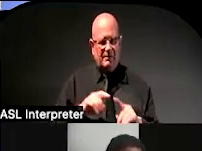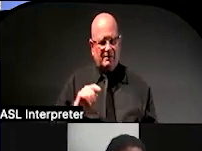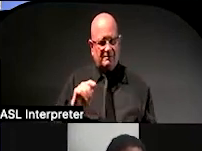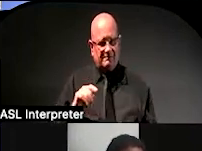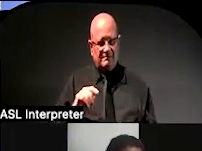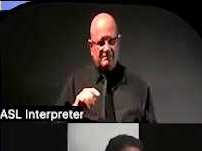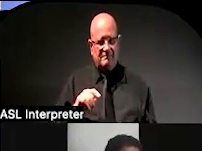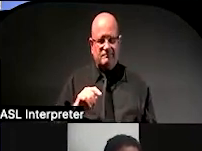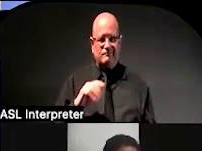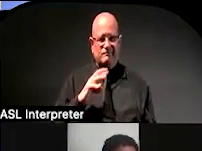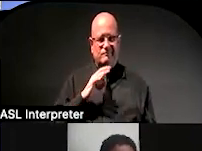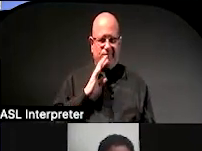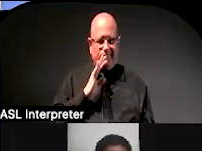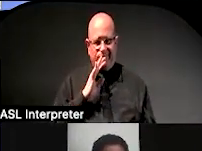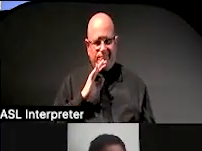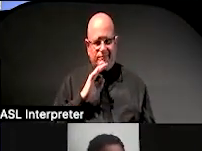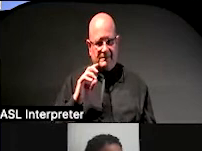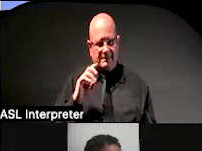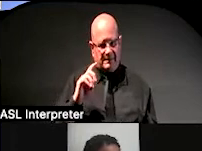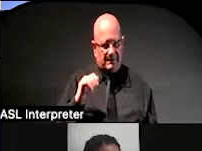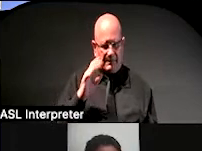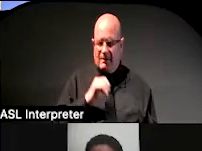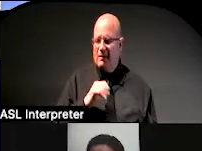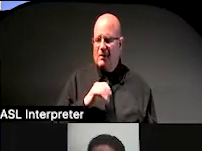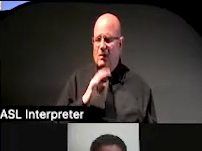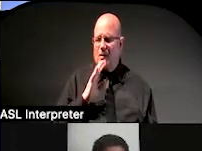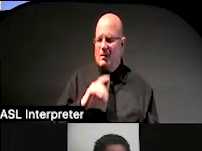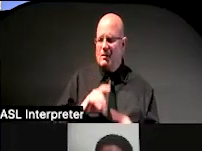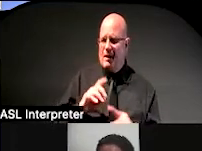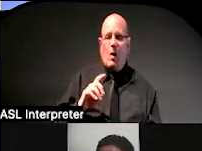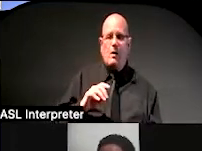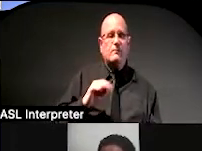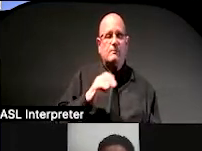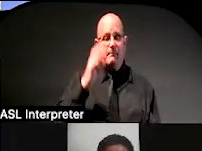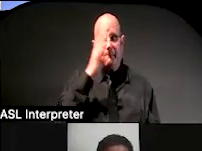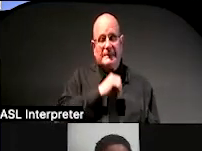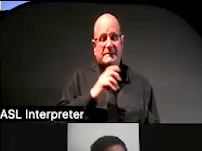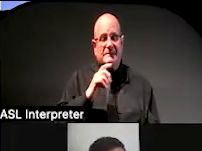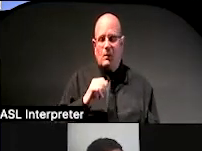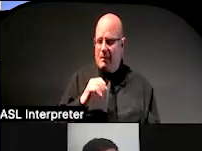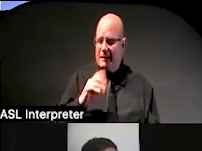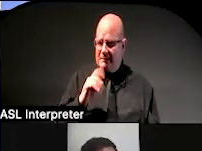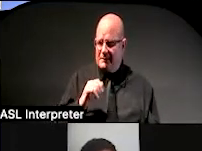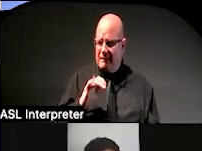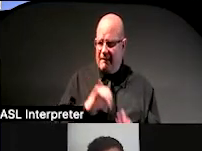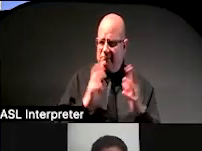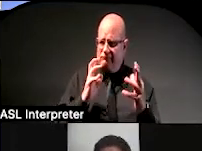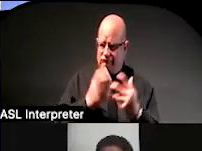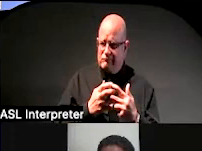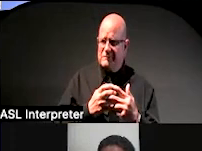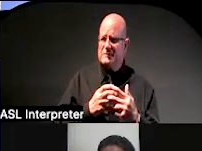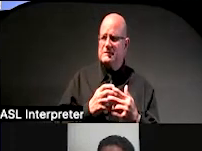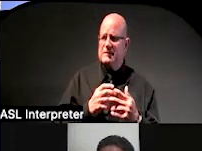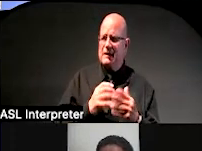leaving out that disability component, say, hey, what about disability? That's one of the diversity categories. Where does that fit in? Let's talk about